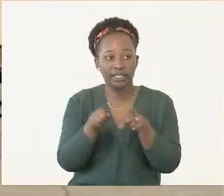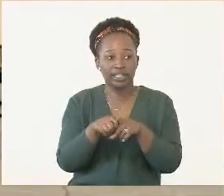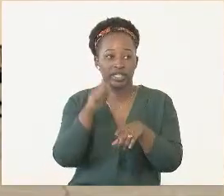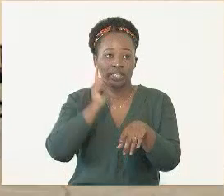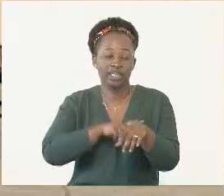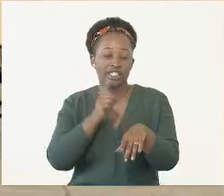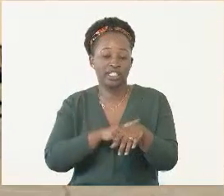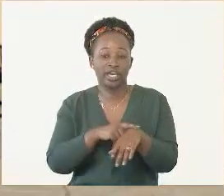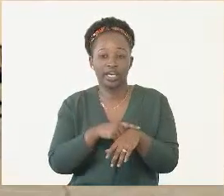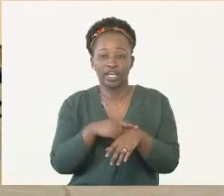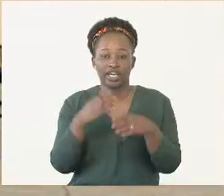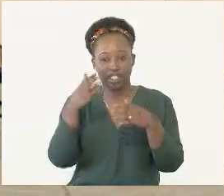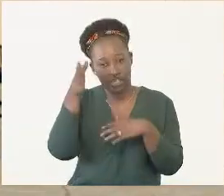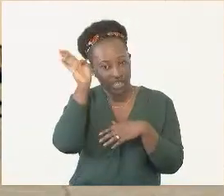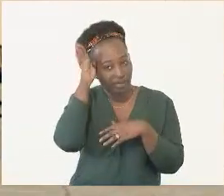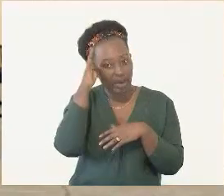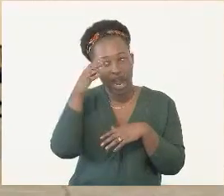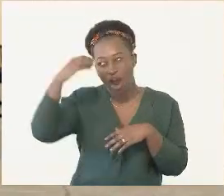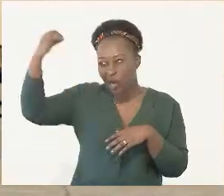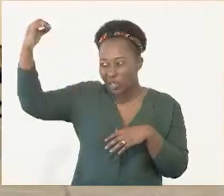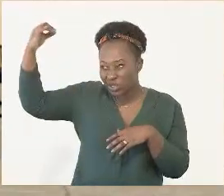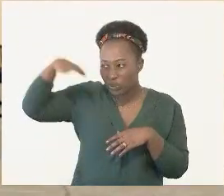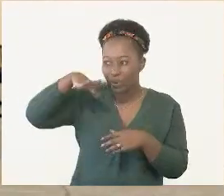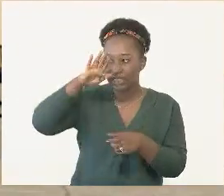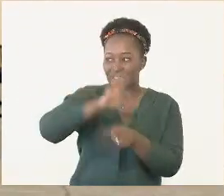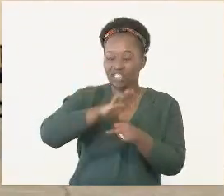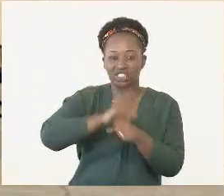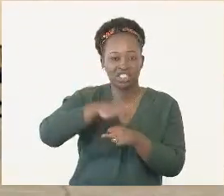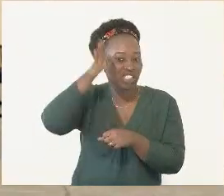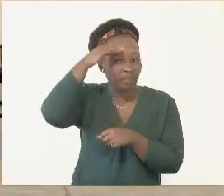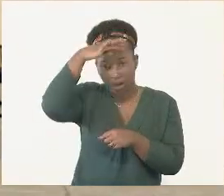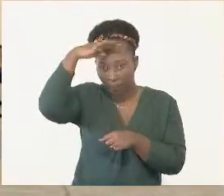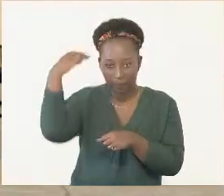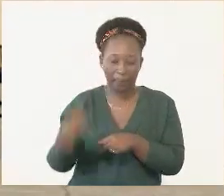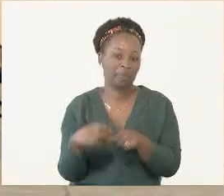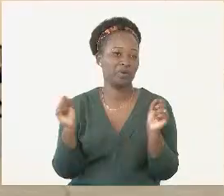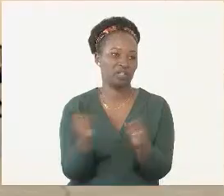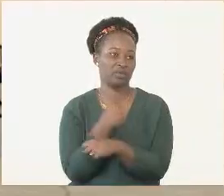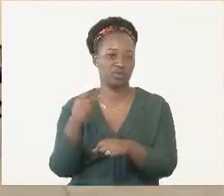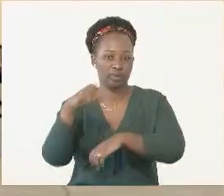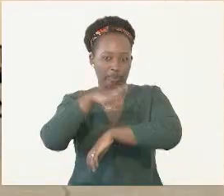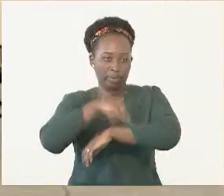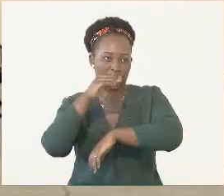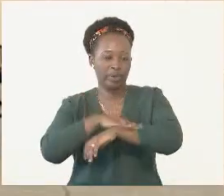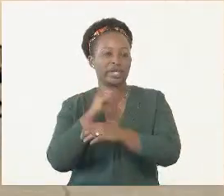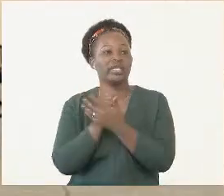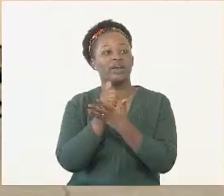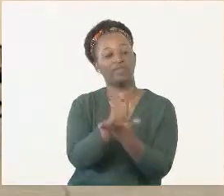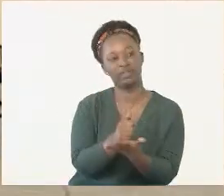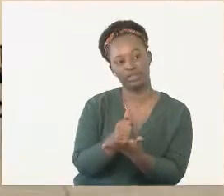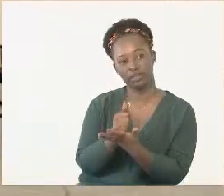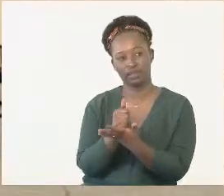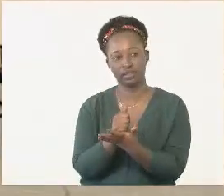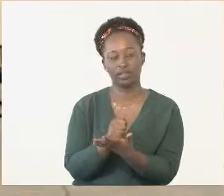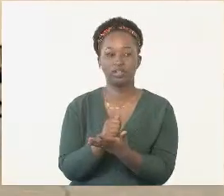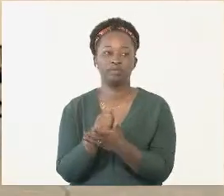dog cannot sweat because its body is covered by the fur. But how does the dog do it? You have ever seen a dog opening the mouth? That is petting. In the process